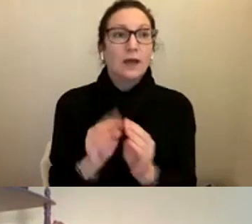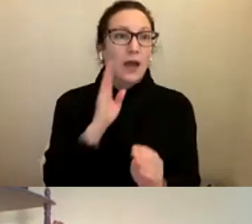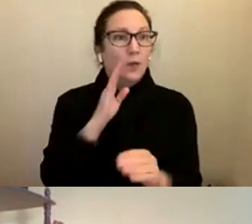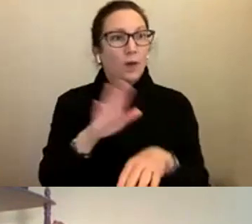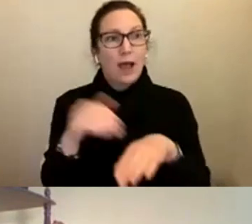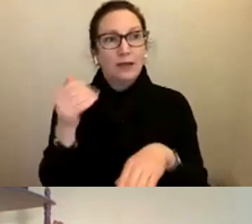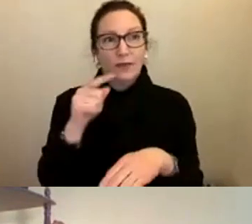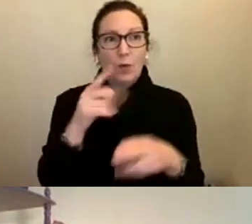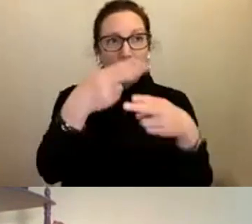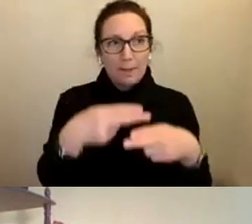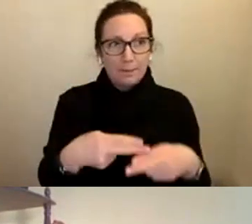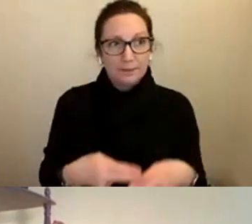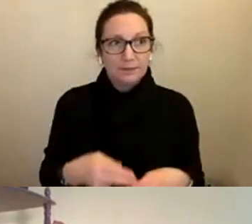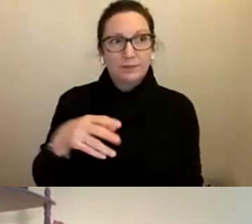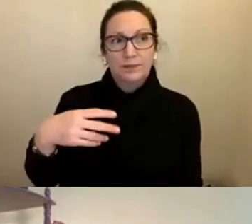roll, please.